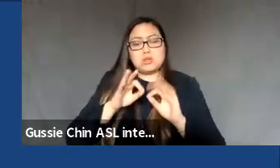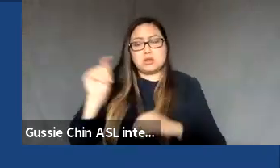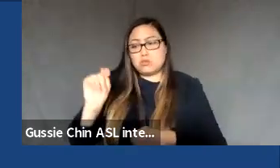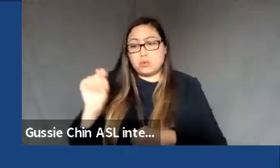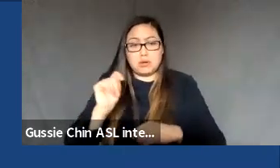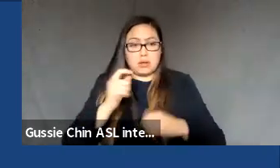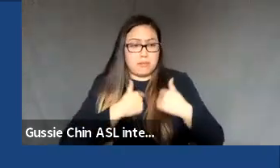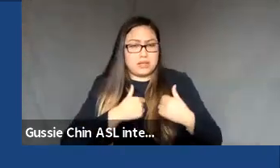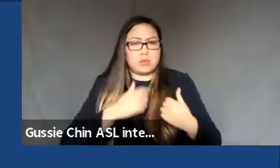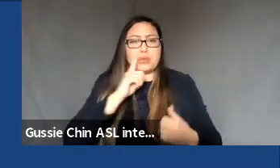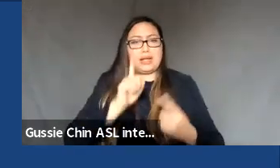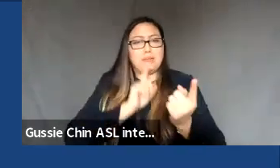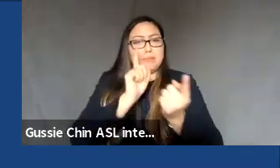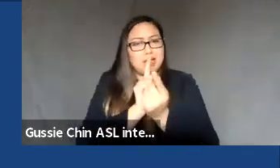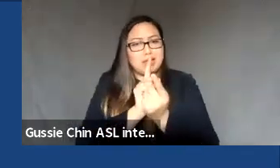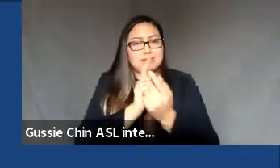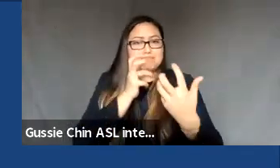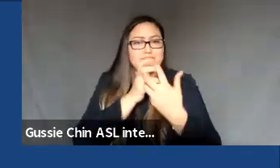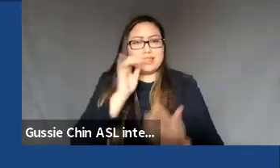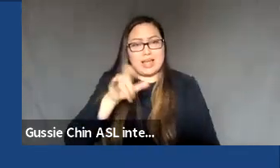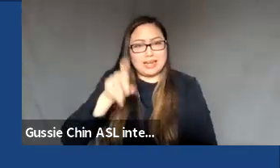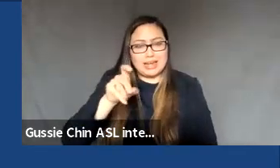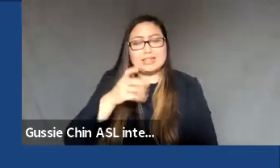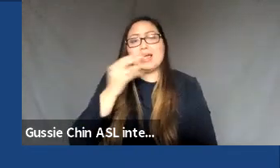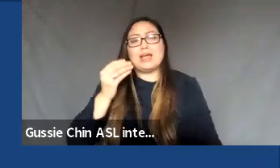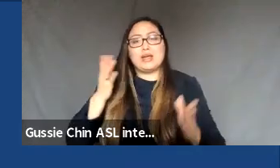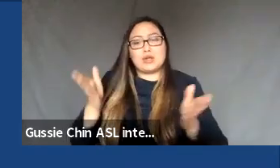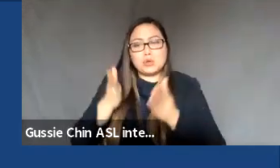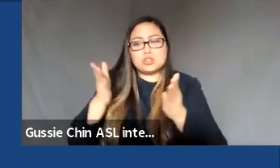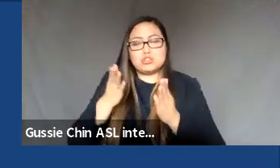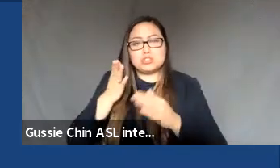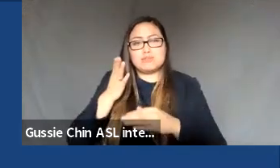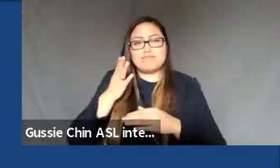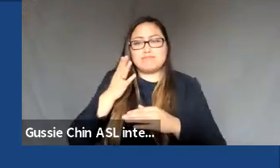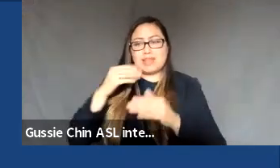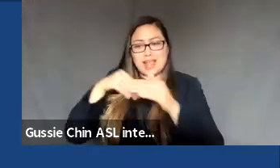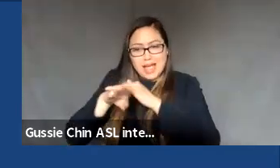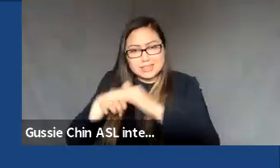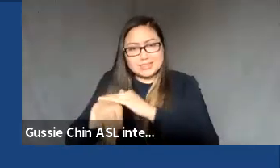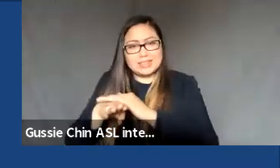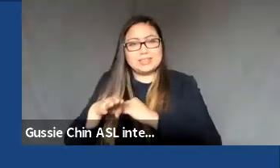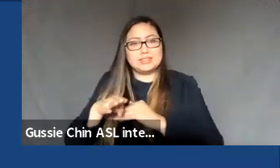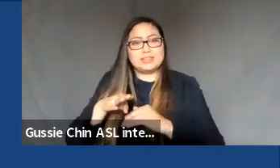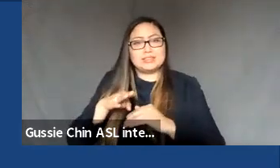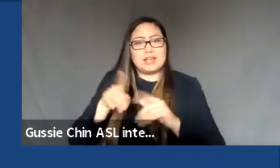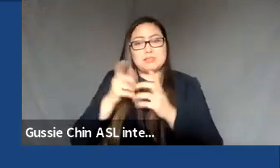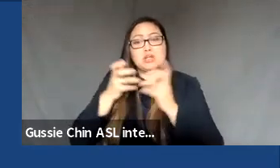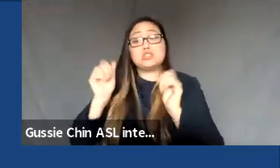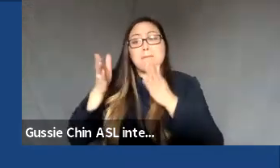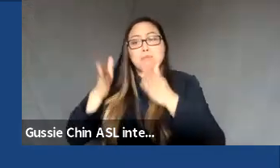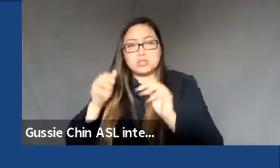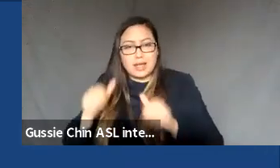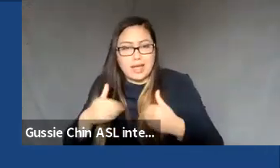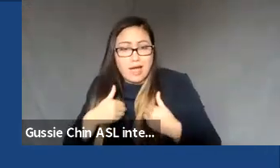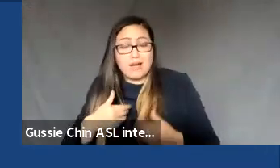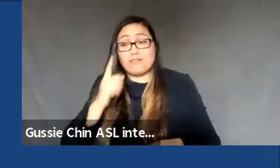facility really meets the needs and encourages the greatest level of access that you possibly can, and whether that's for